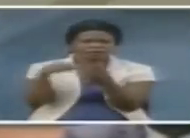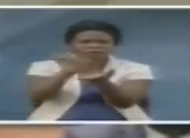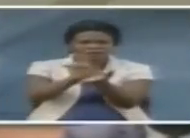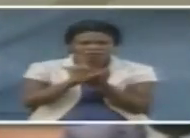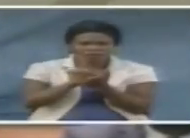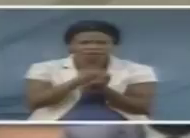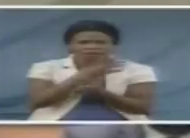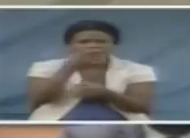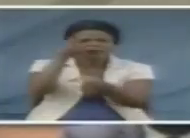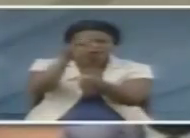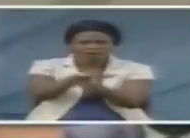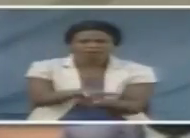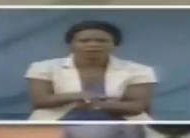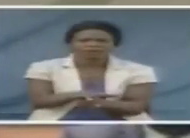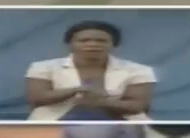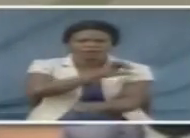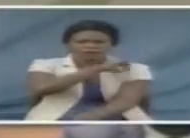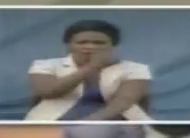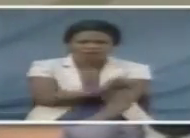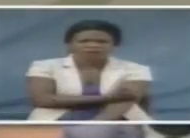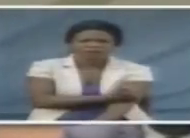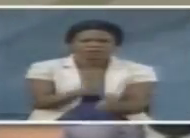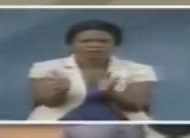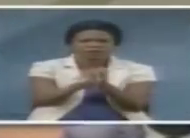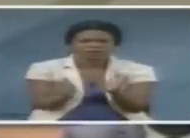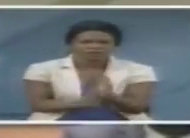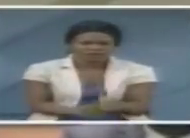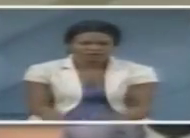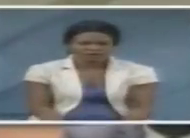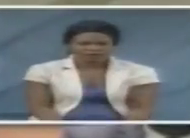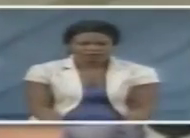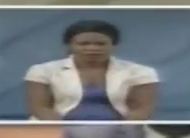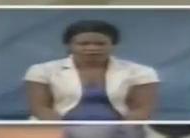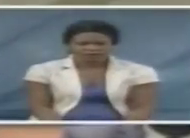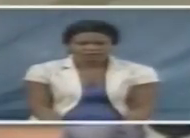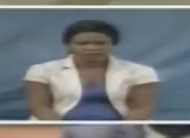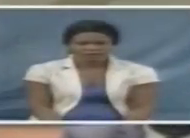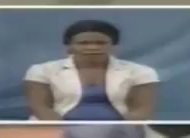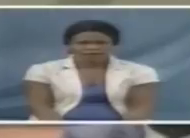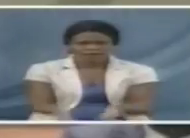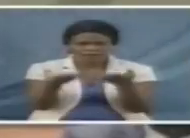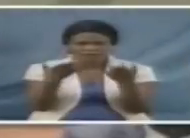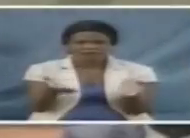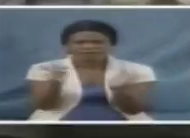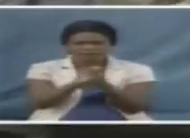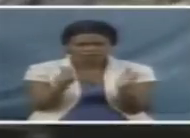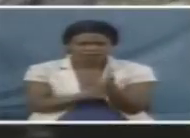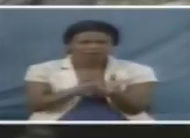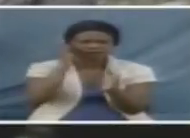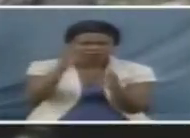bill to repeal the Loans and Guarantees Authorization Act.